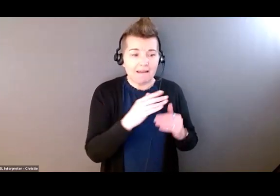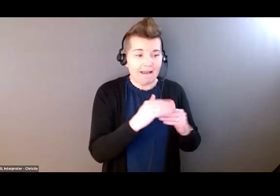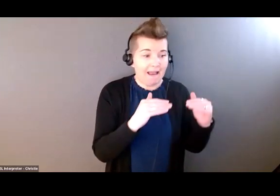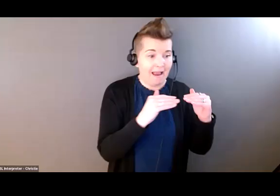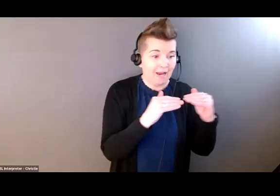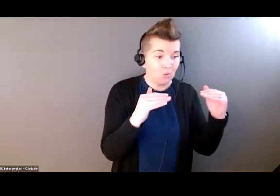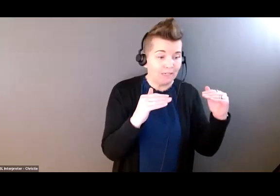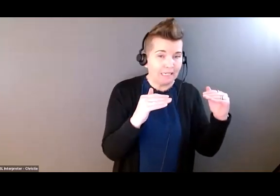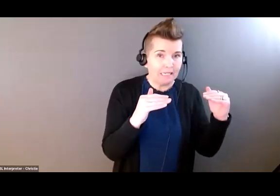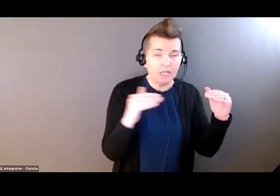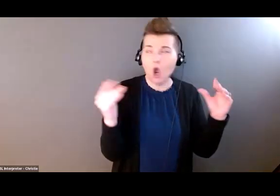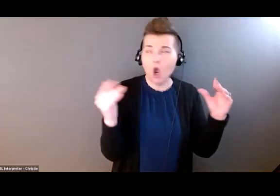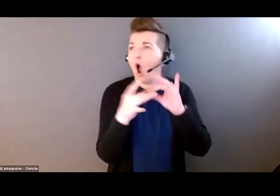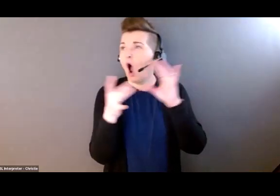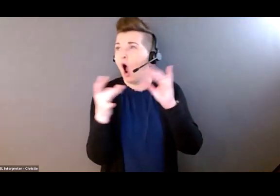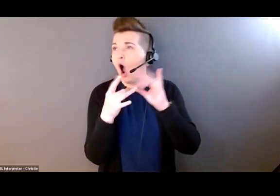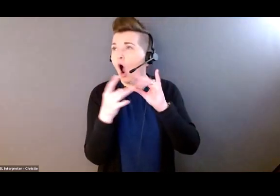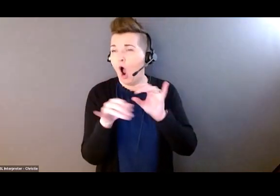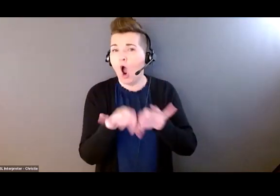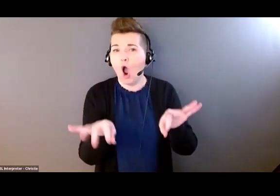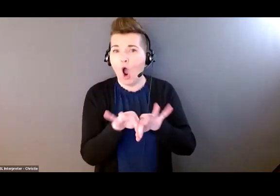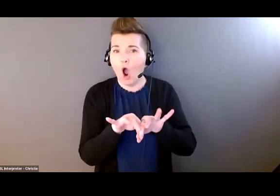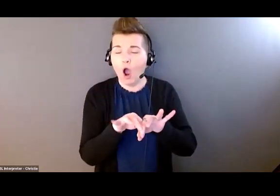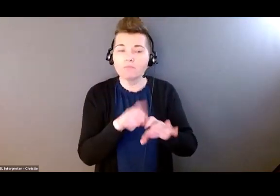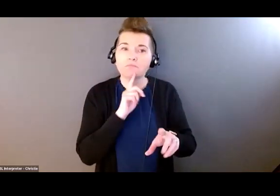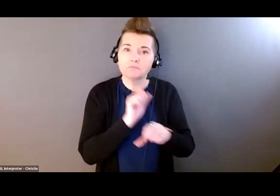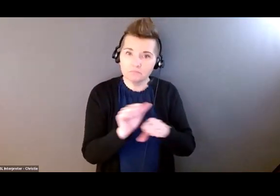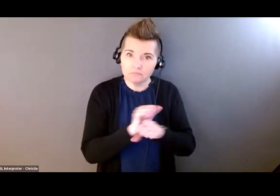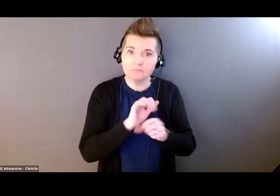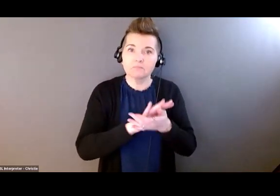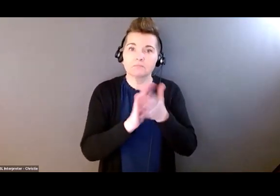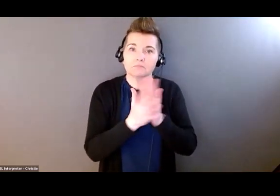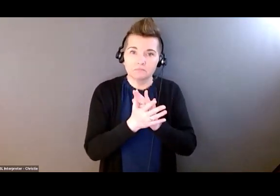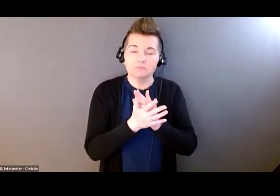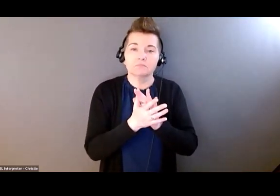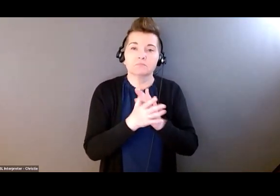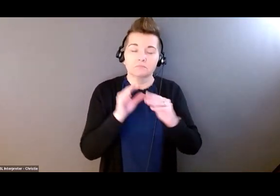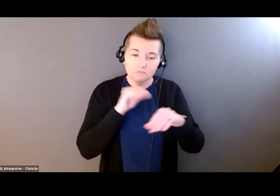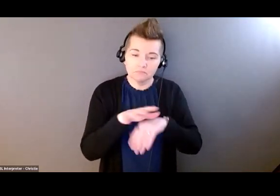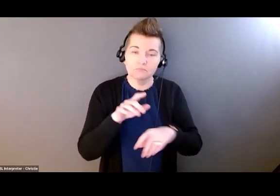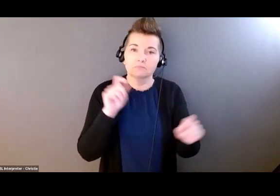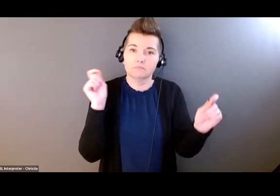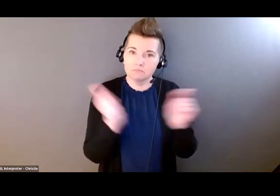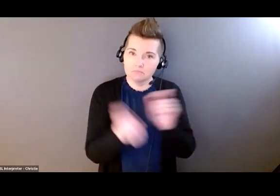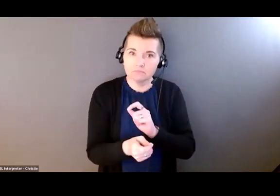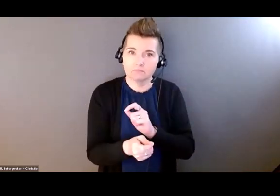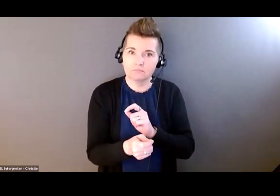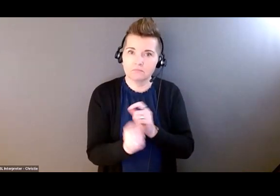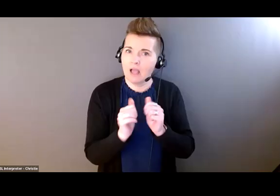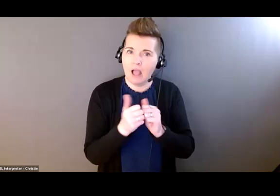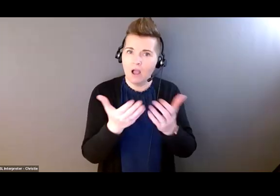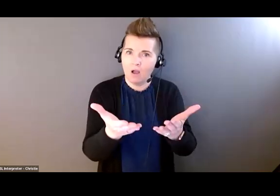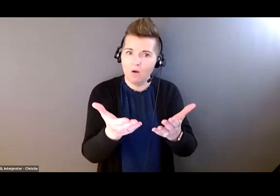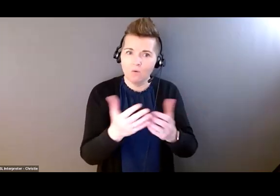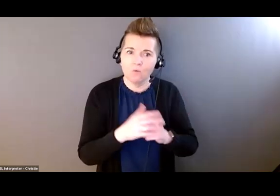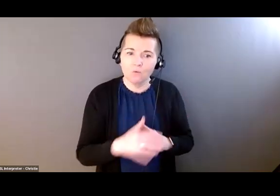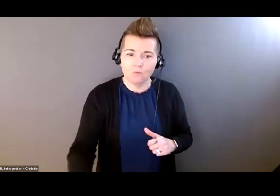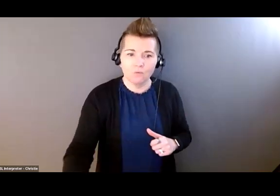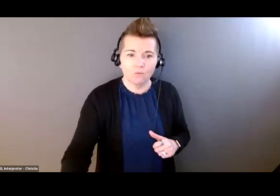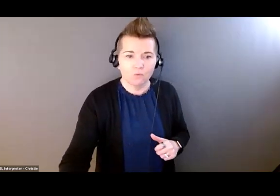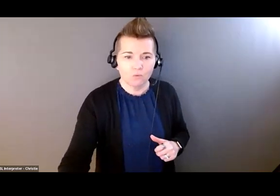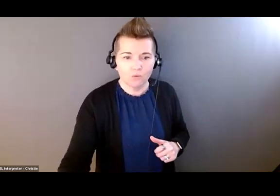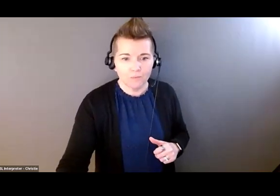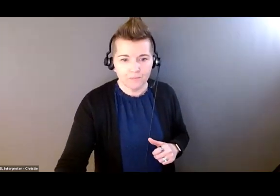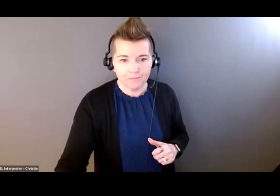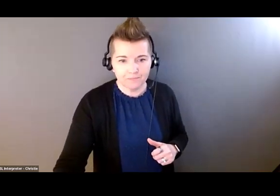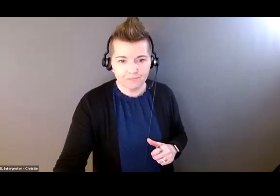issue. Some people are not ready, and to force them into it actually is more harmful to them, but also to the people